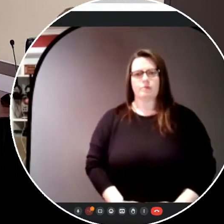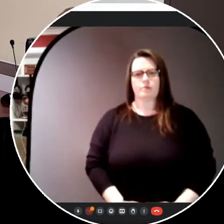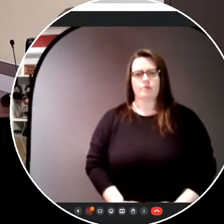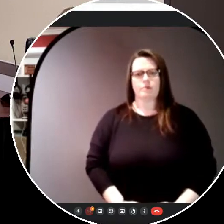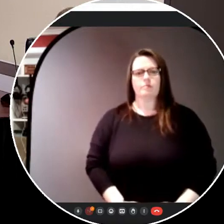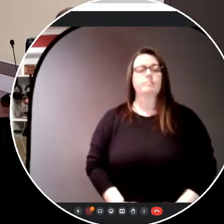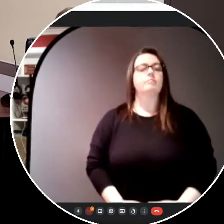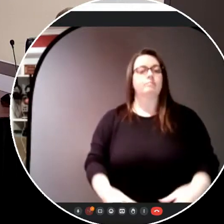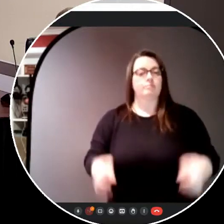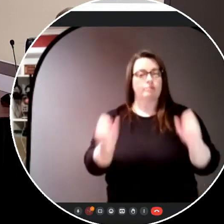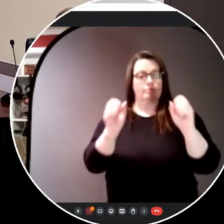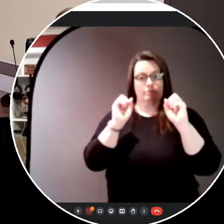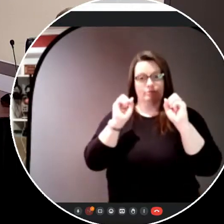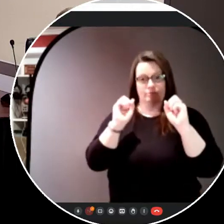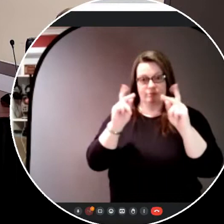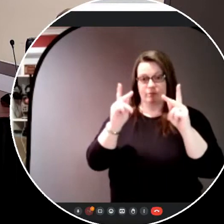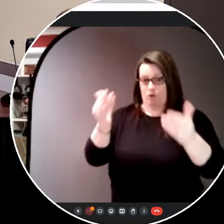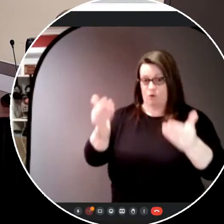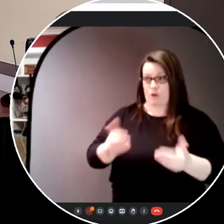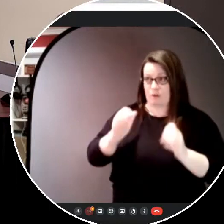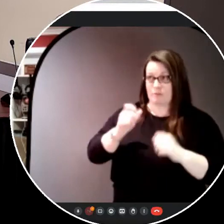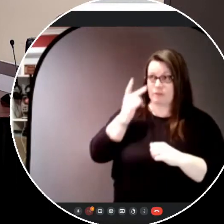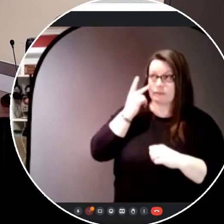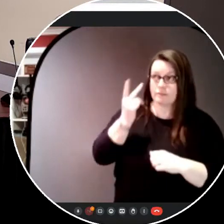Okay, welcome. We can see you, but we can't hear you.